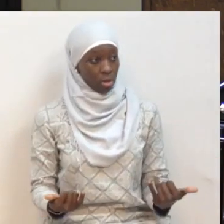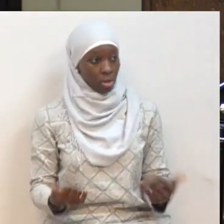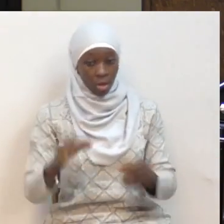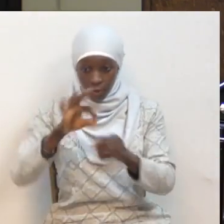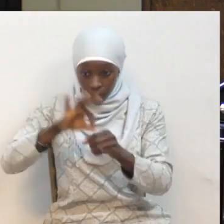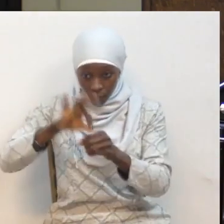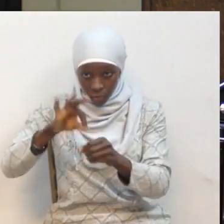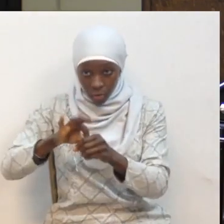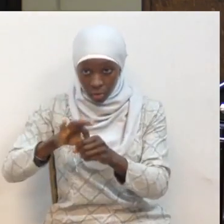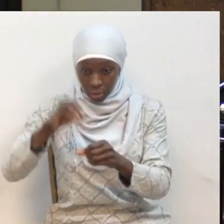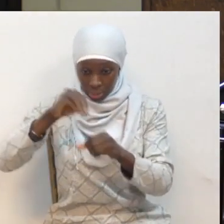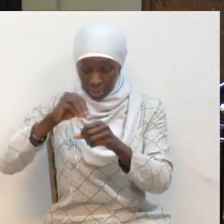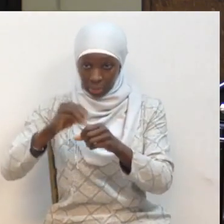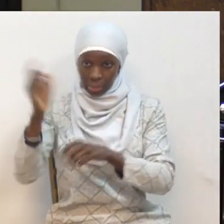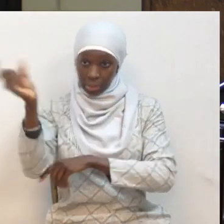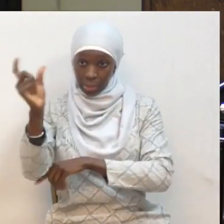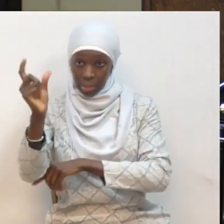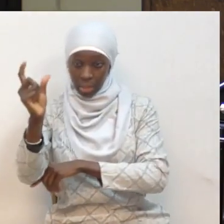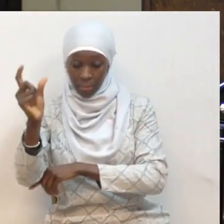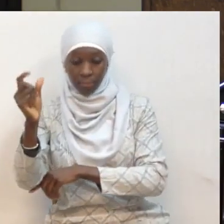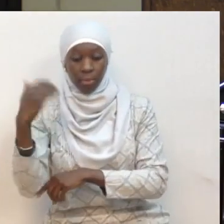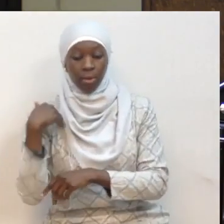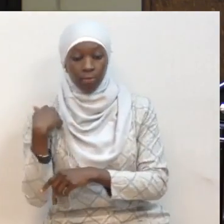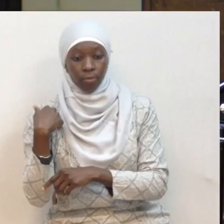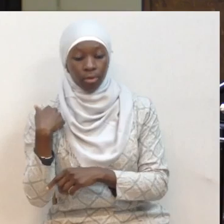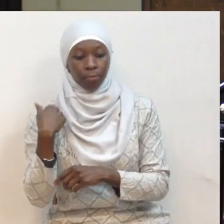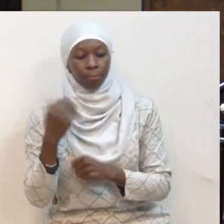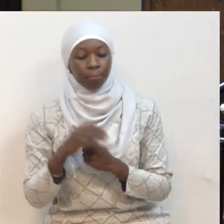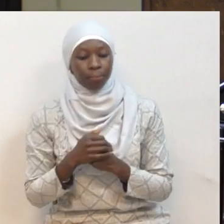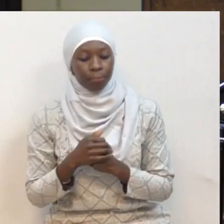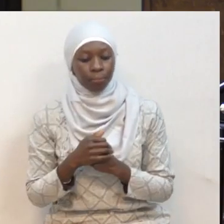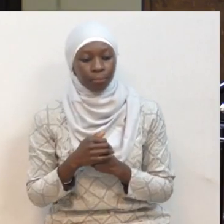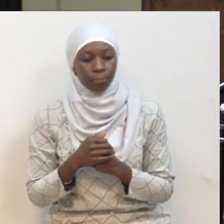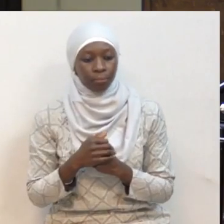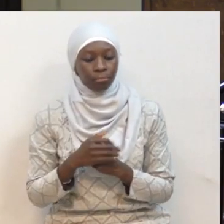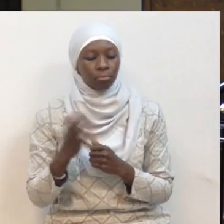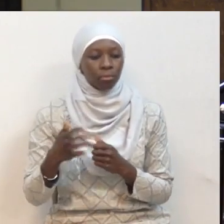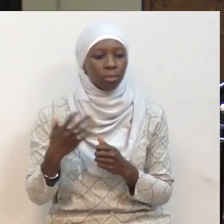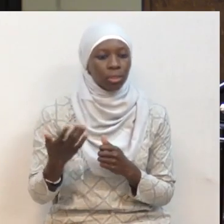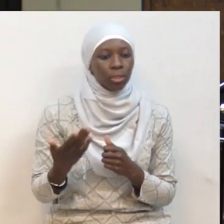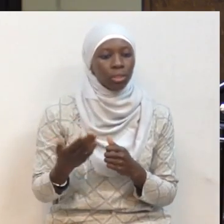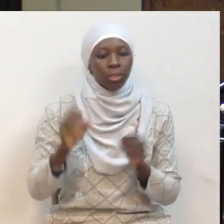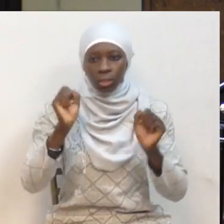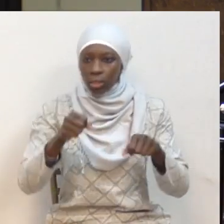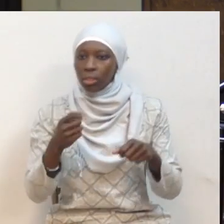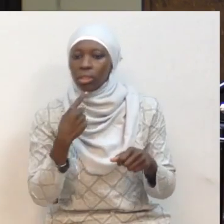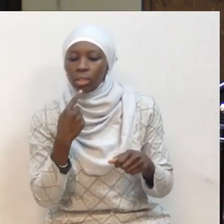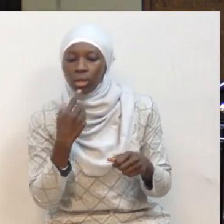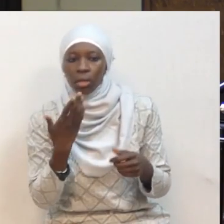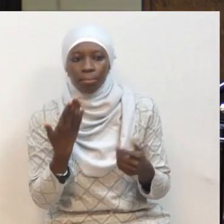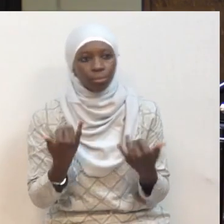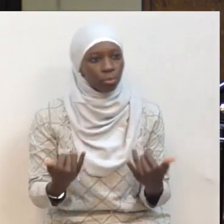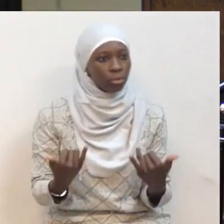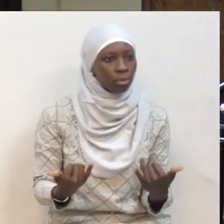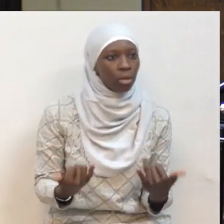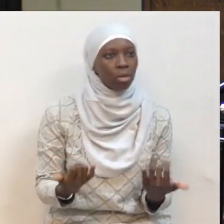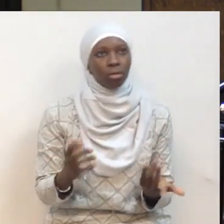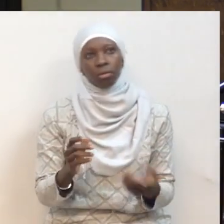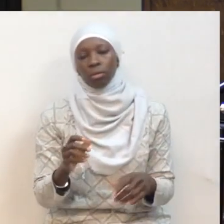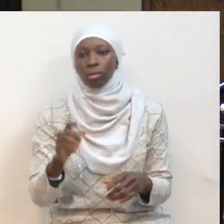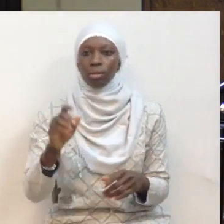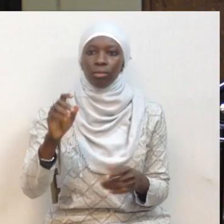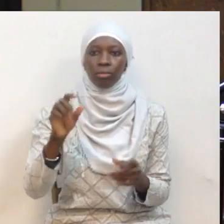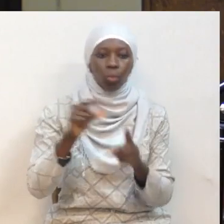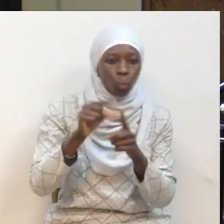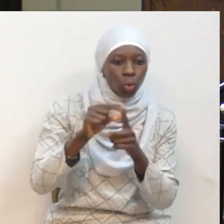the initial, you could say by today's terminology, you could say